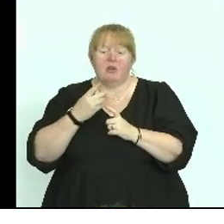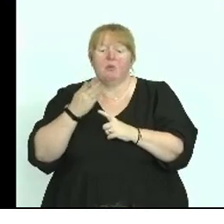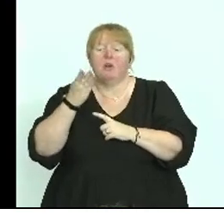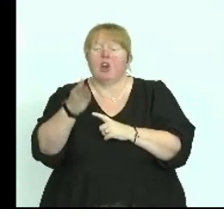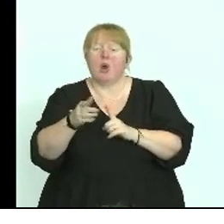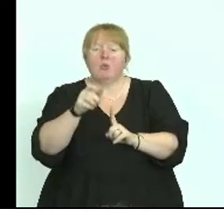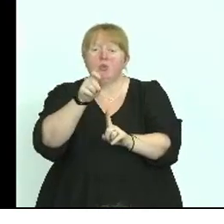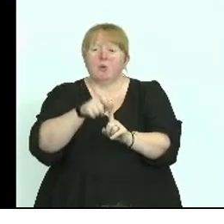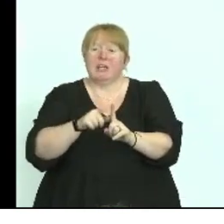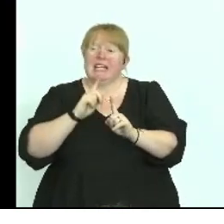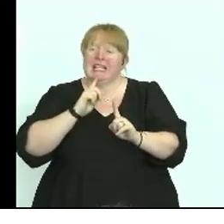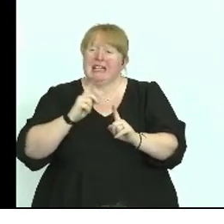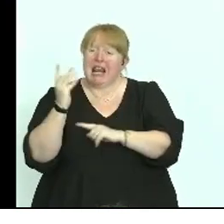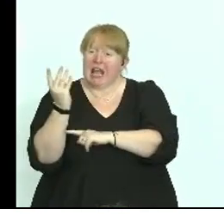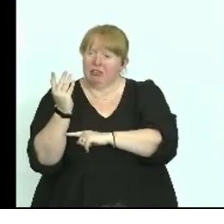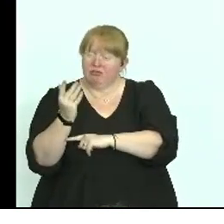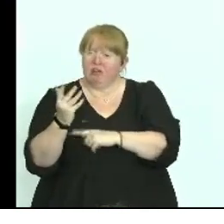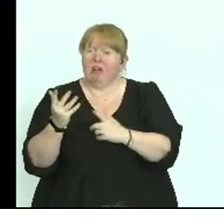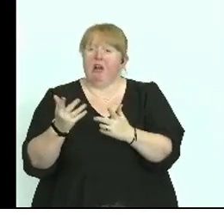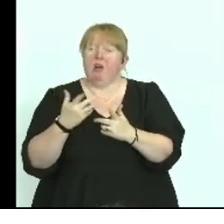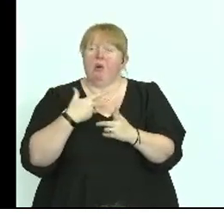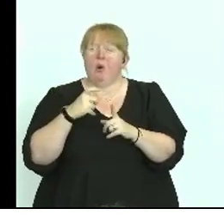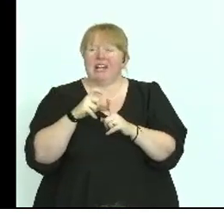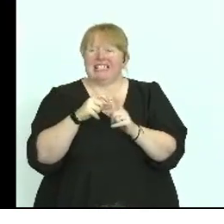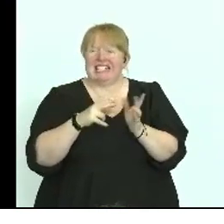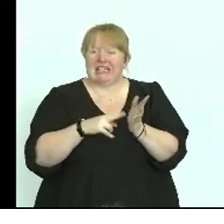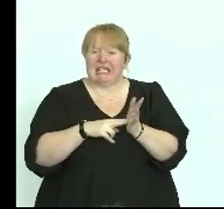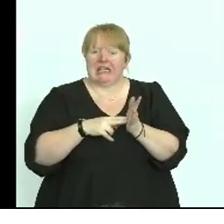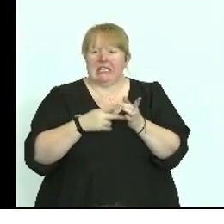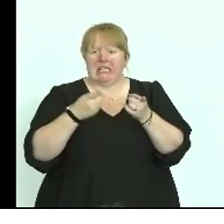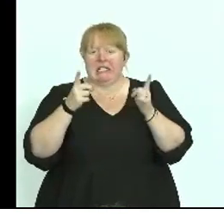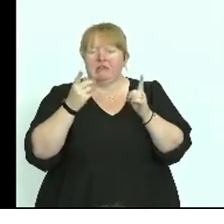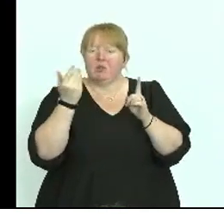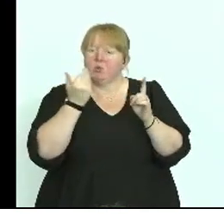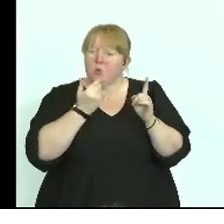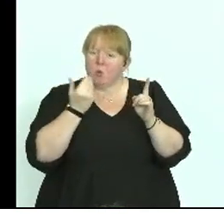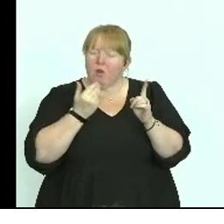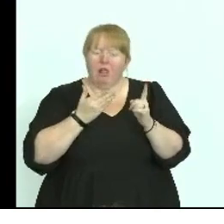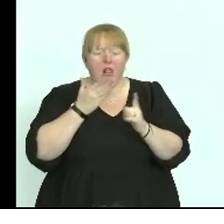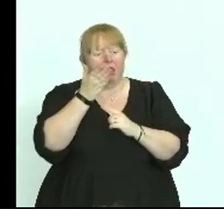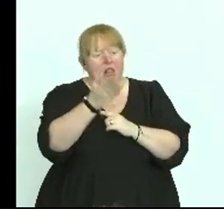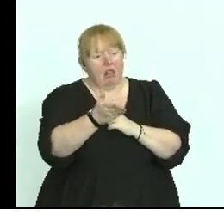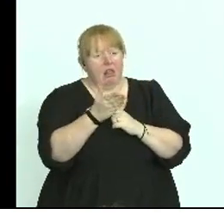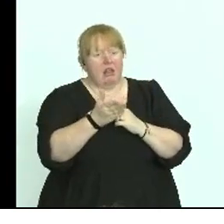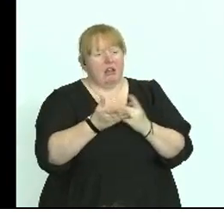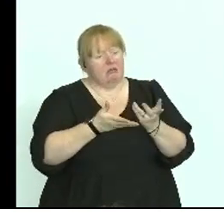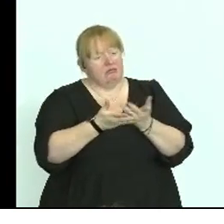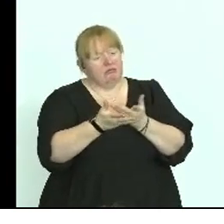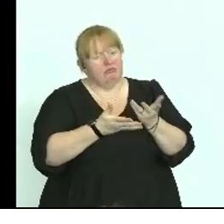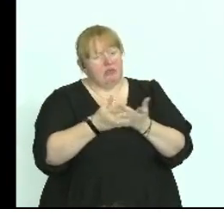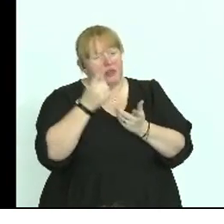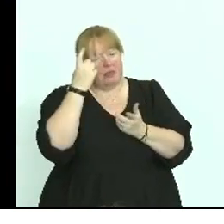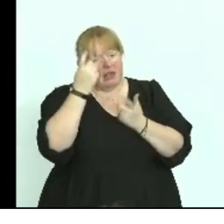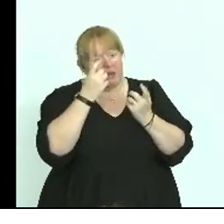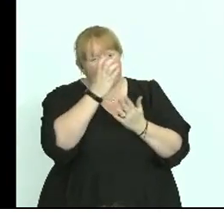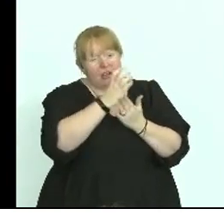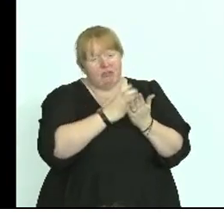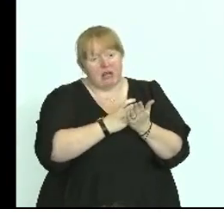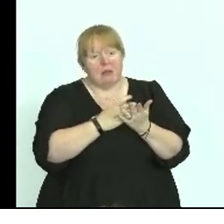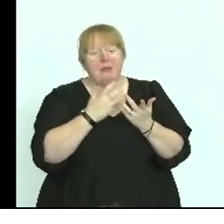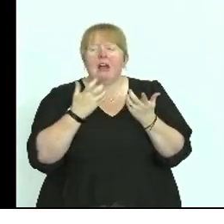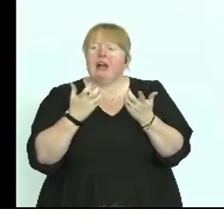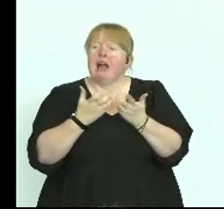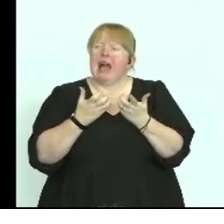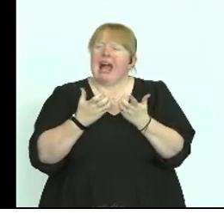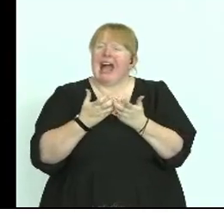faculty member or a dean of a school, or however we're approaching people who are thinking about curriculum, what are the